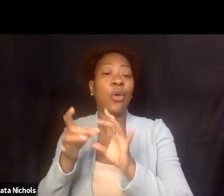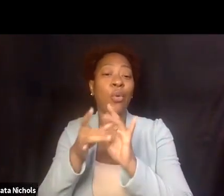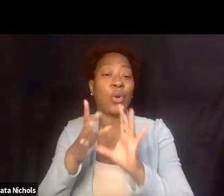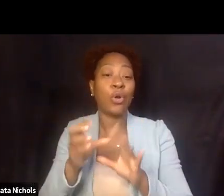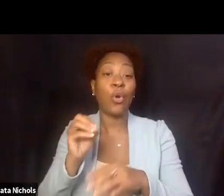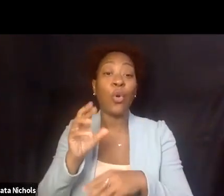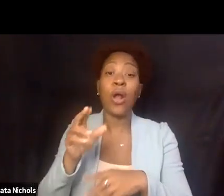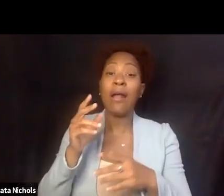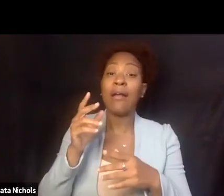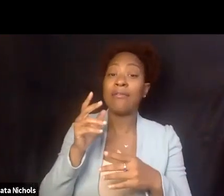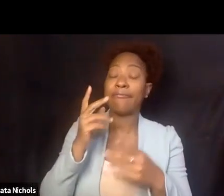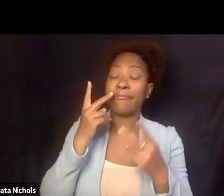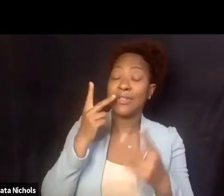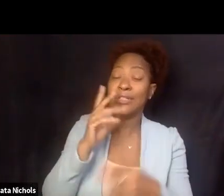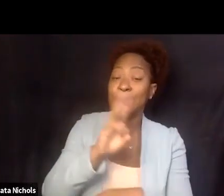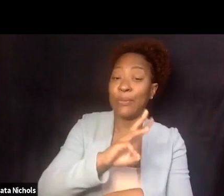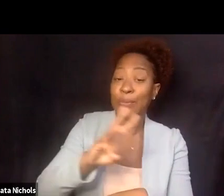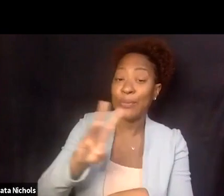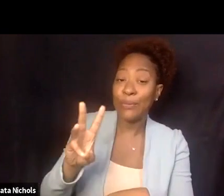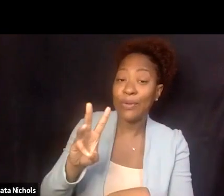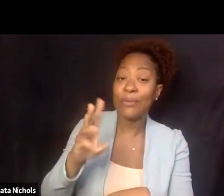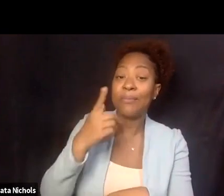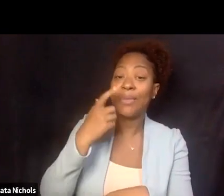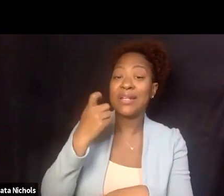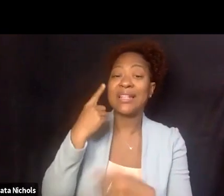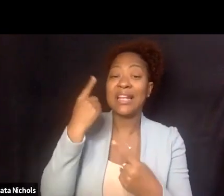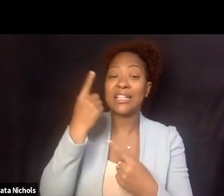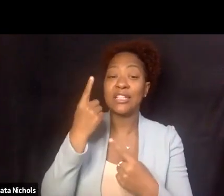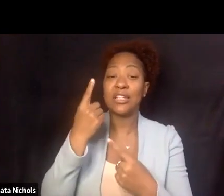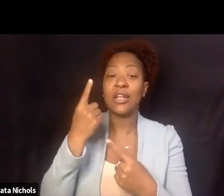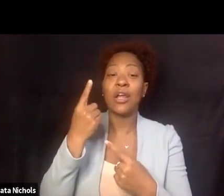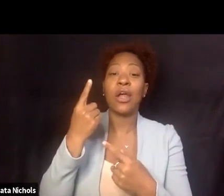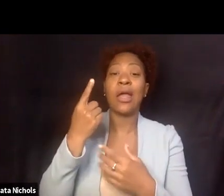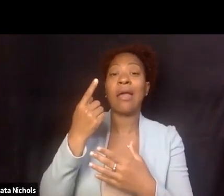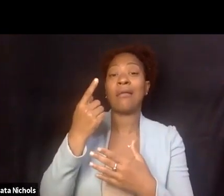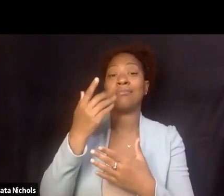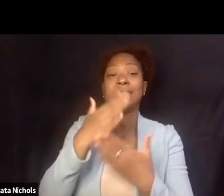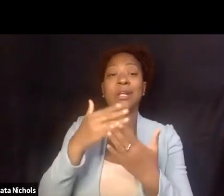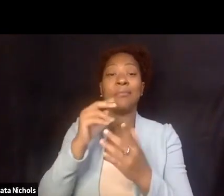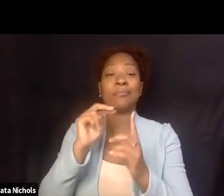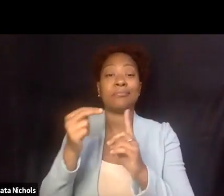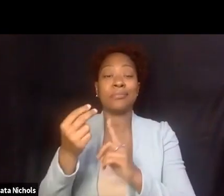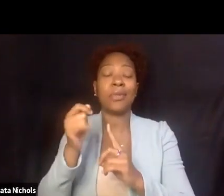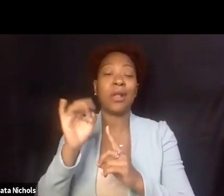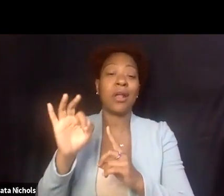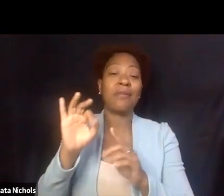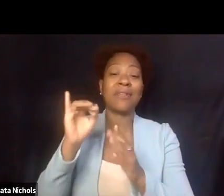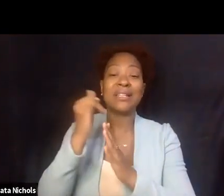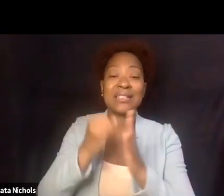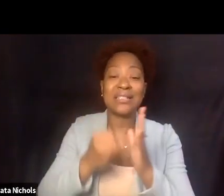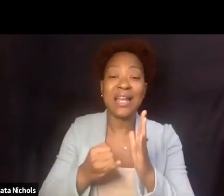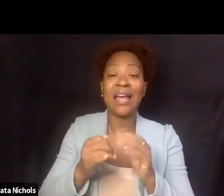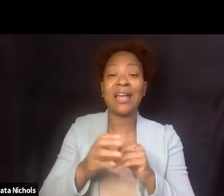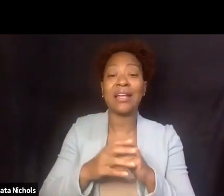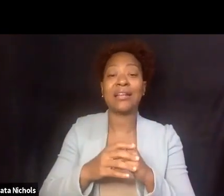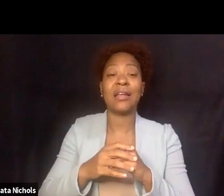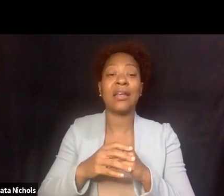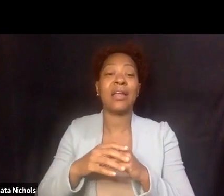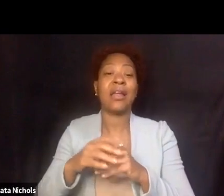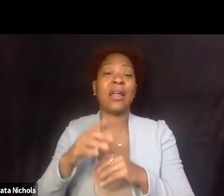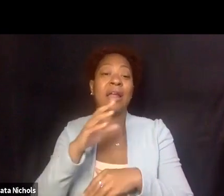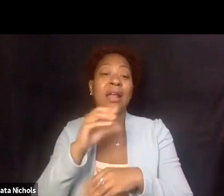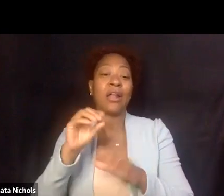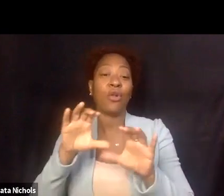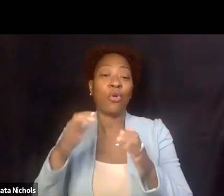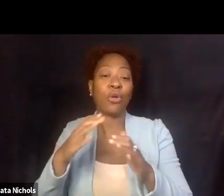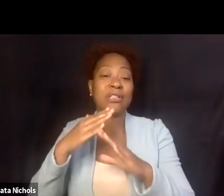webpage. SSD considers aspects of the course design, course learning objectives, and the individual academic and course